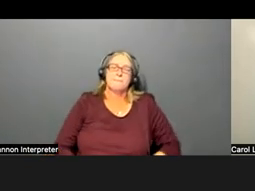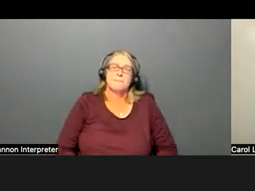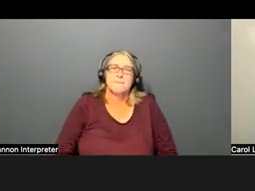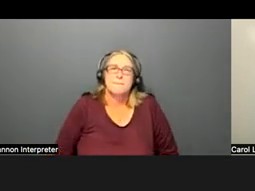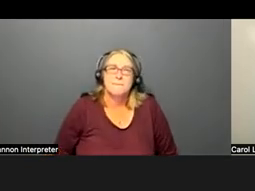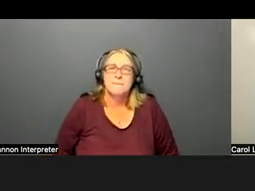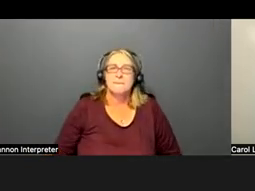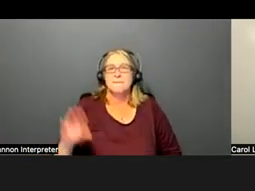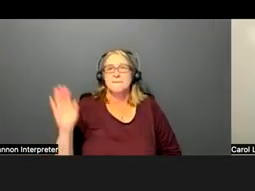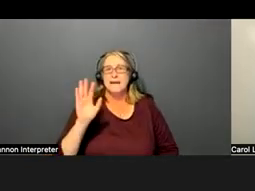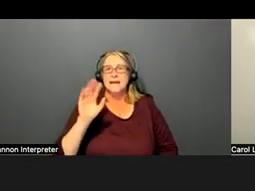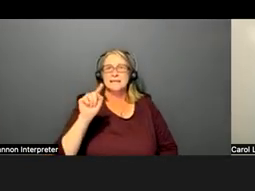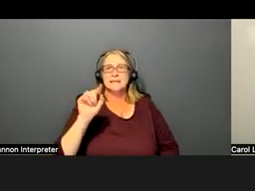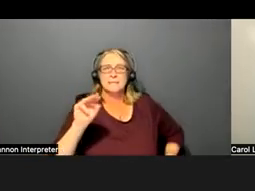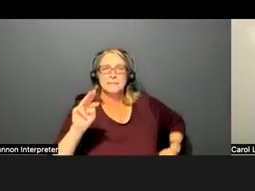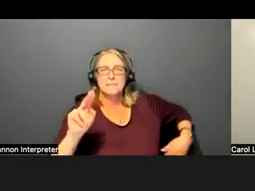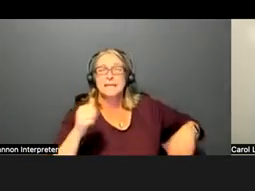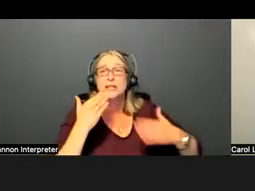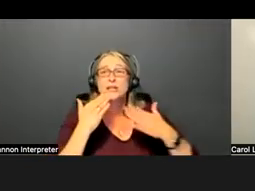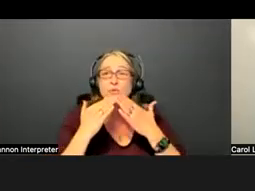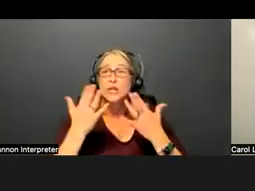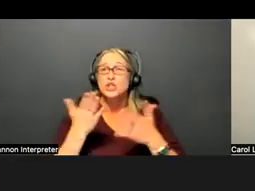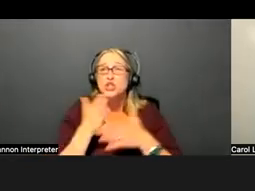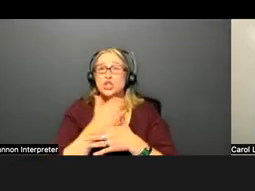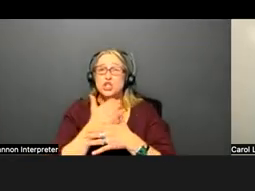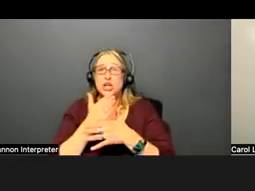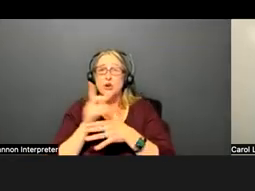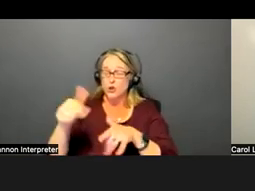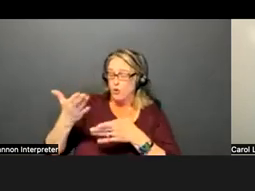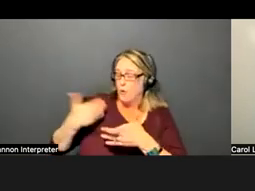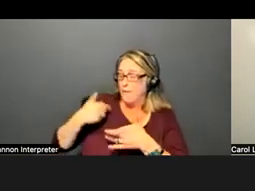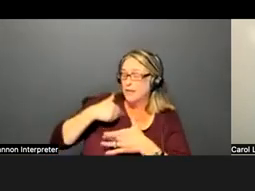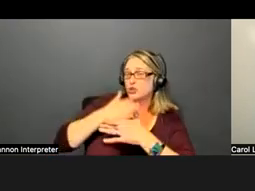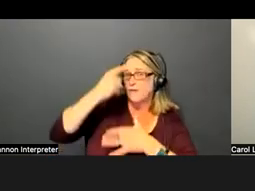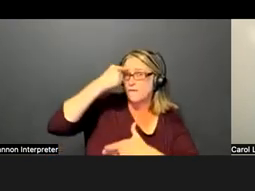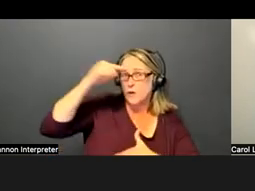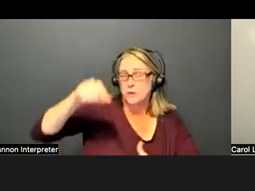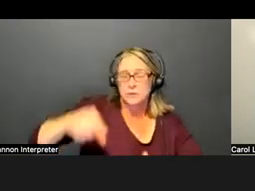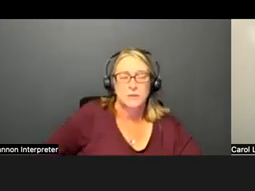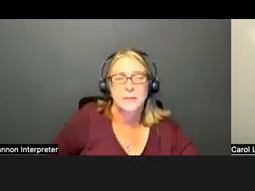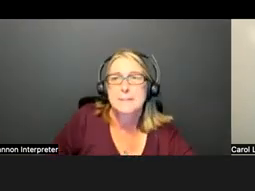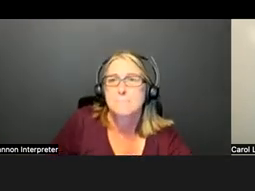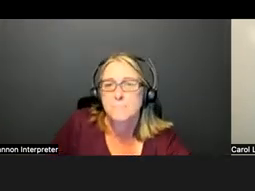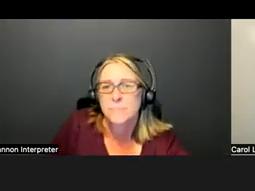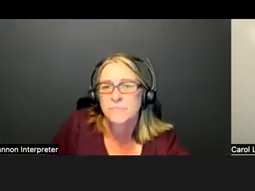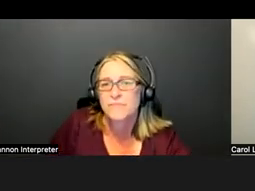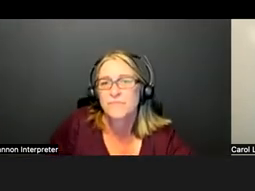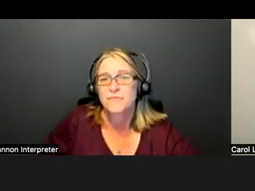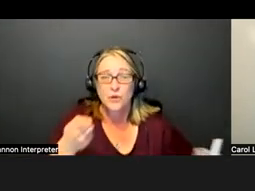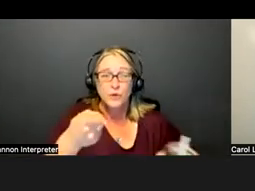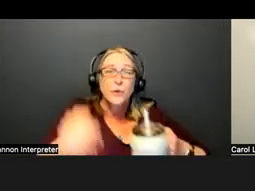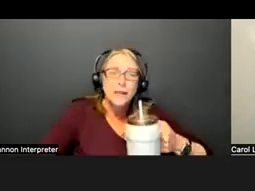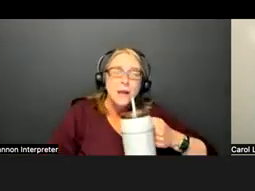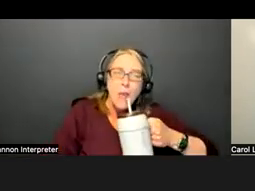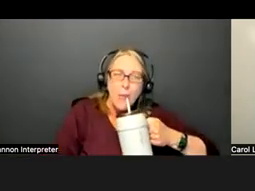Hi, Tamika. Thank you. Do you want to share your own slides, or do you want me to share your slides? You can share it.